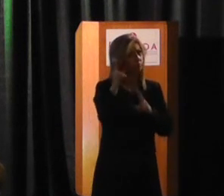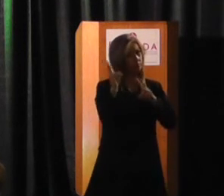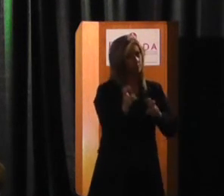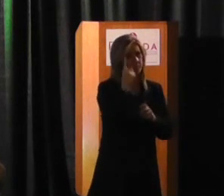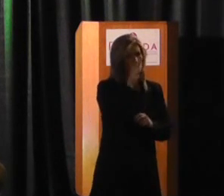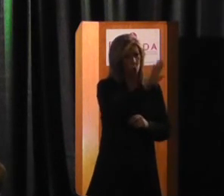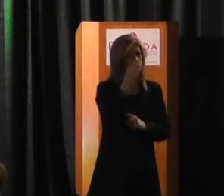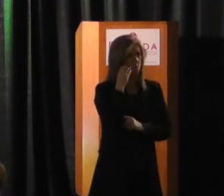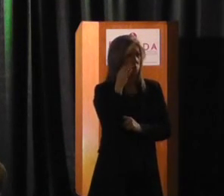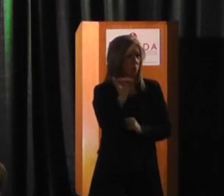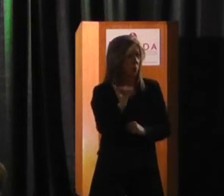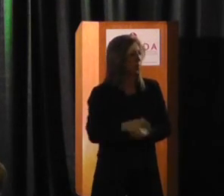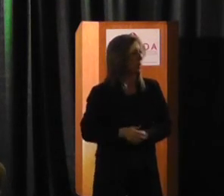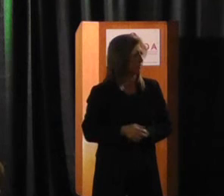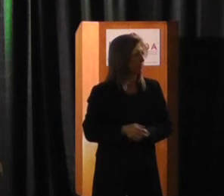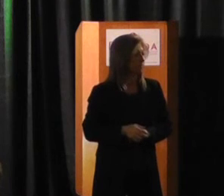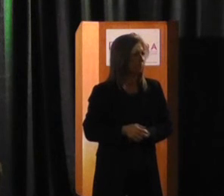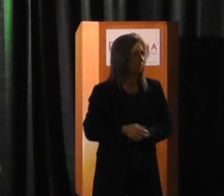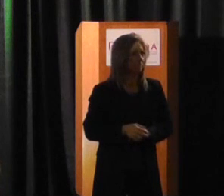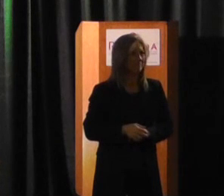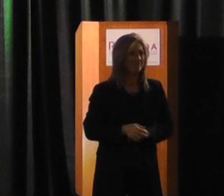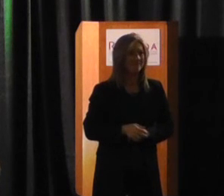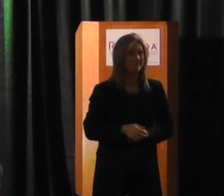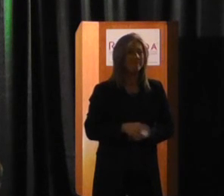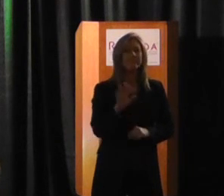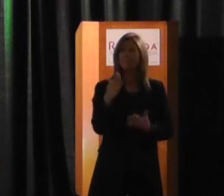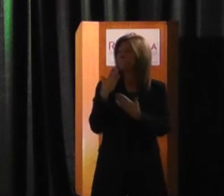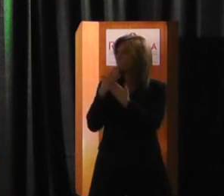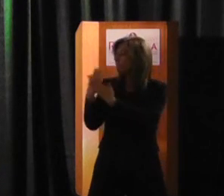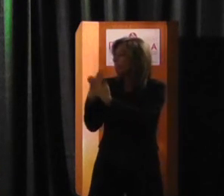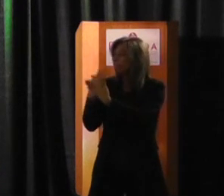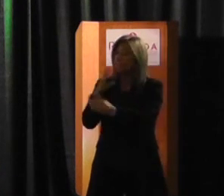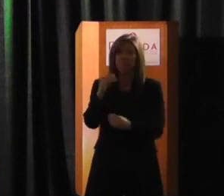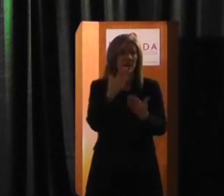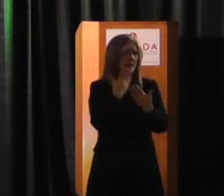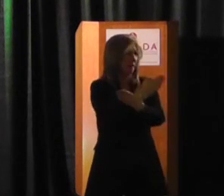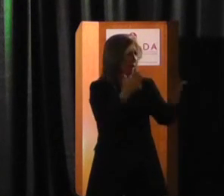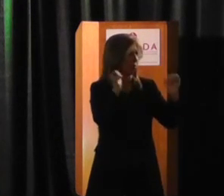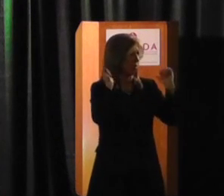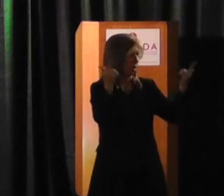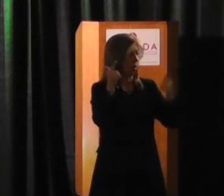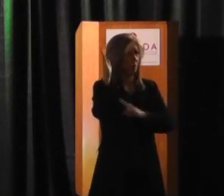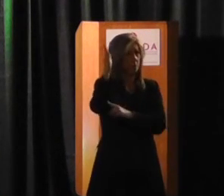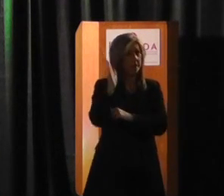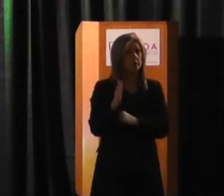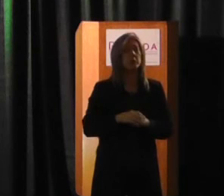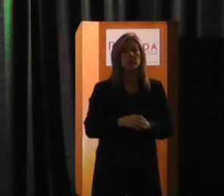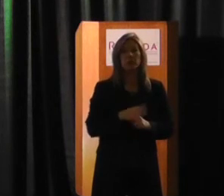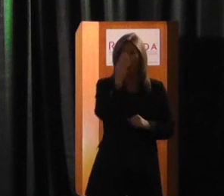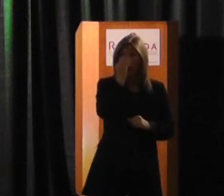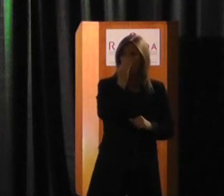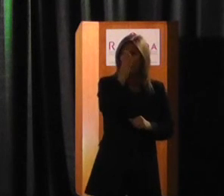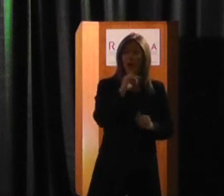cell phones today so that you don't forget, like I would. Thank you, Cindy, and to all of our presenters. Just an added note, all of the bios of all